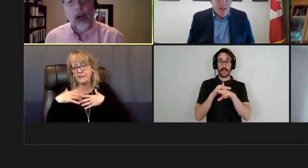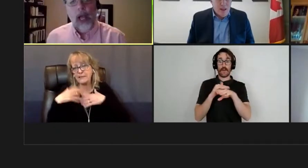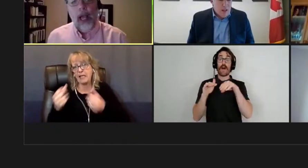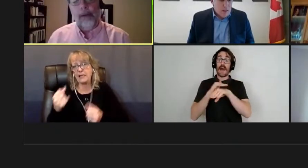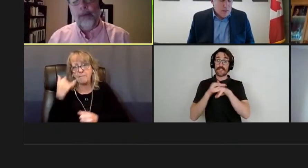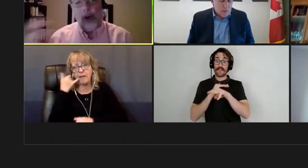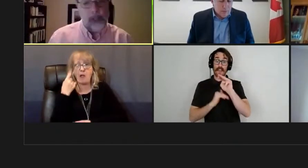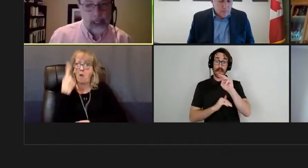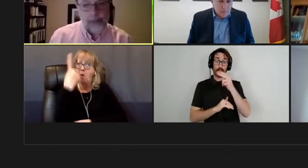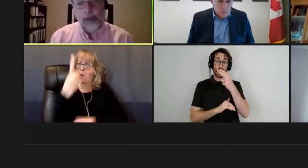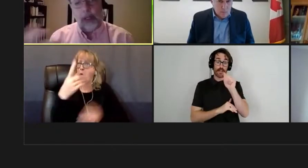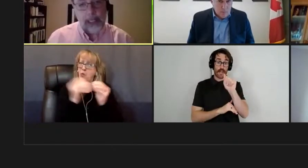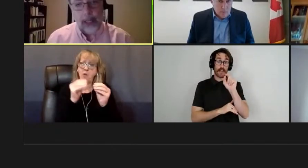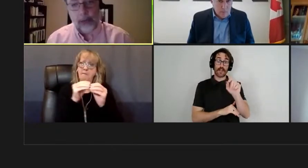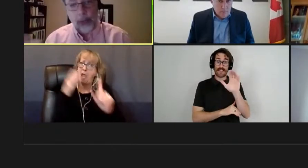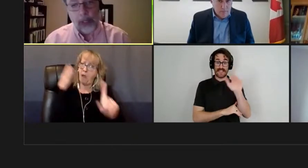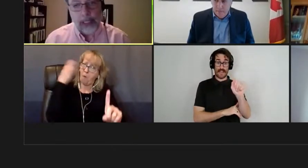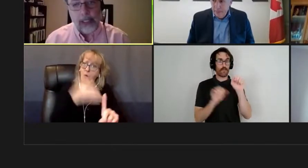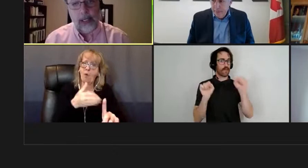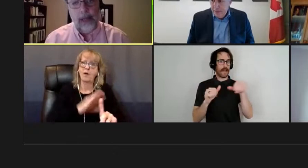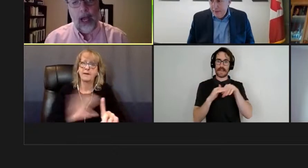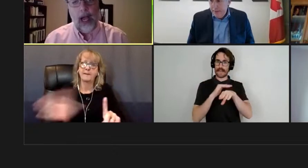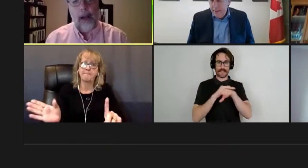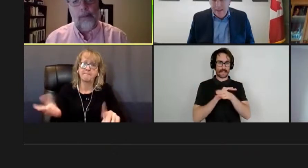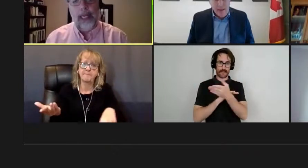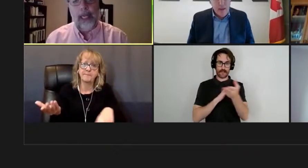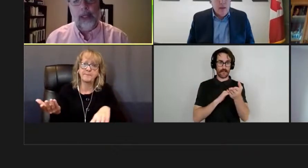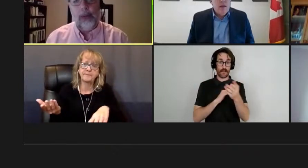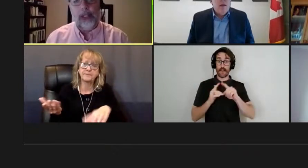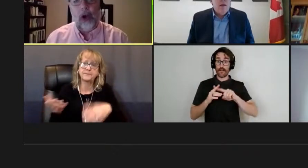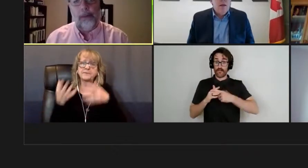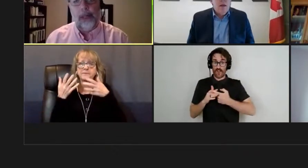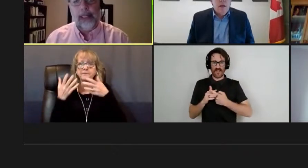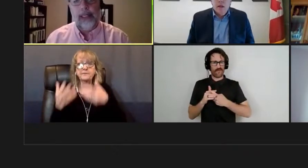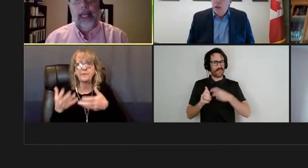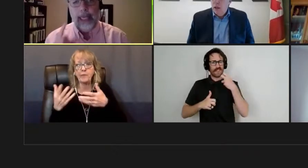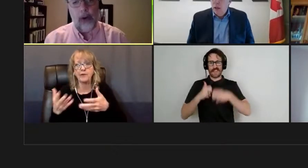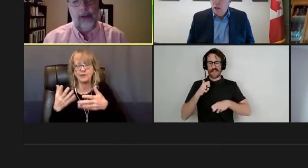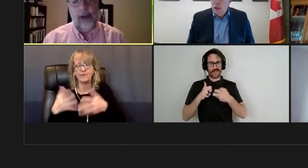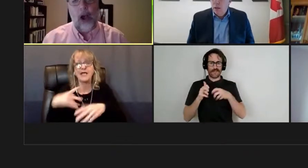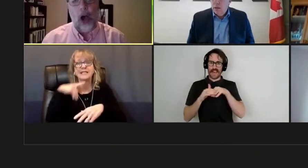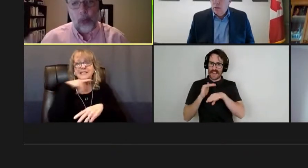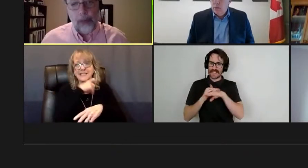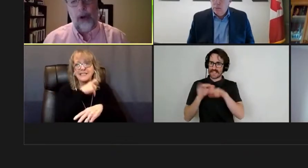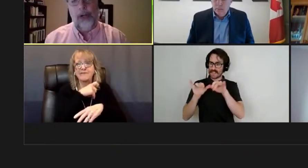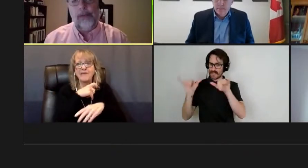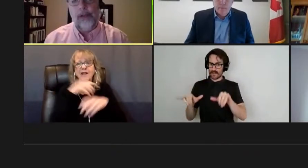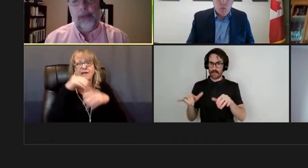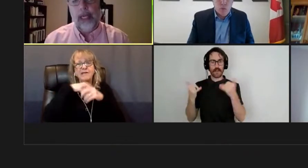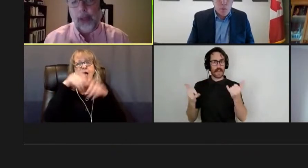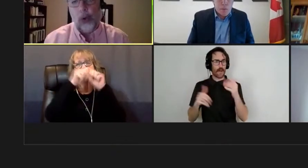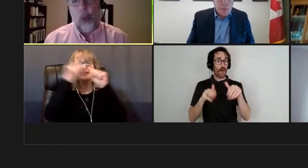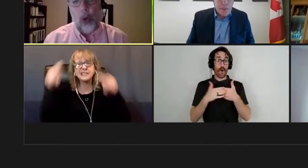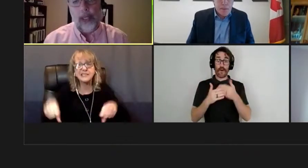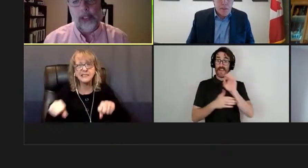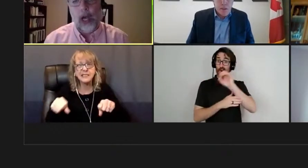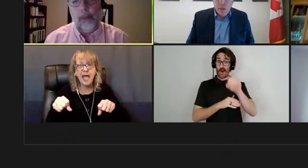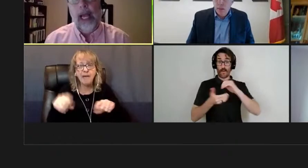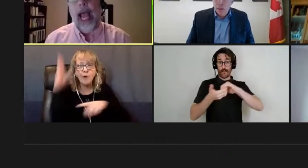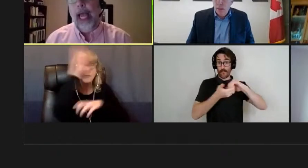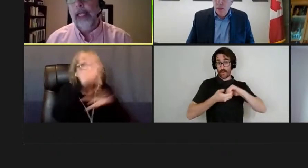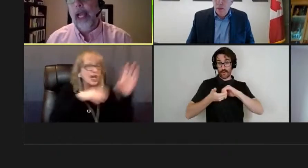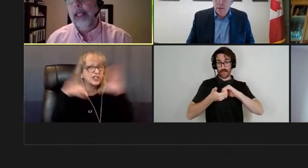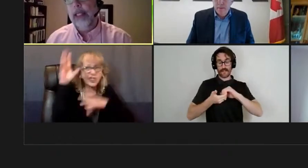So before it was difficult to get through the system because it was complex. Now Ottawa partners have come together, one